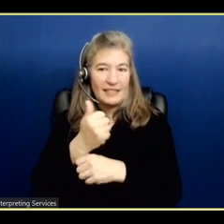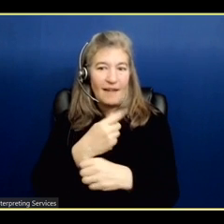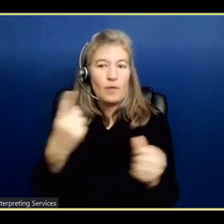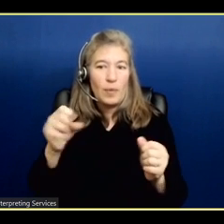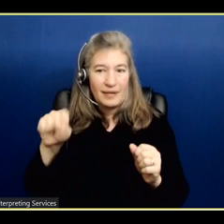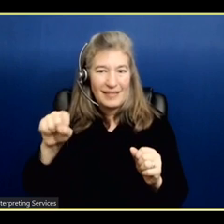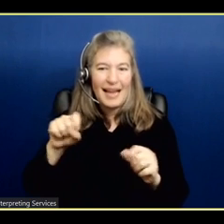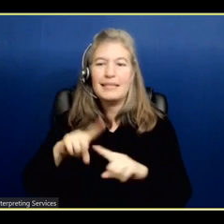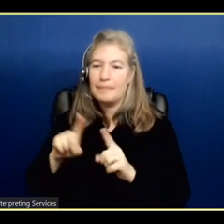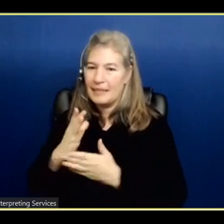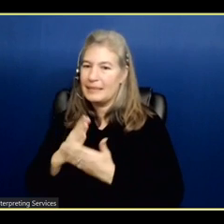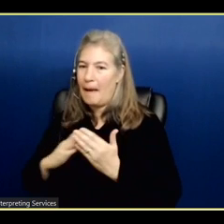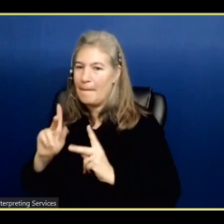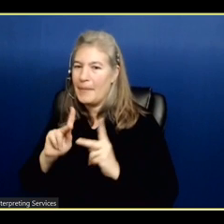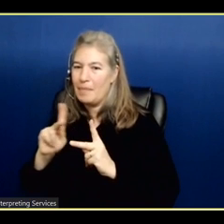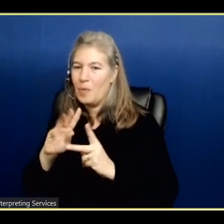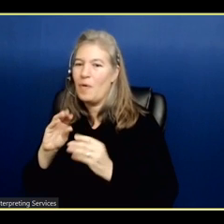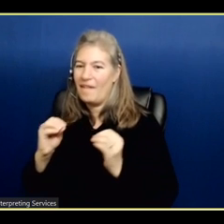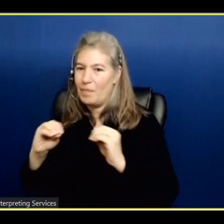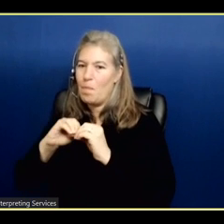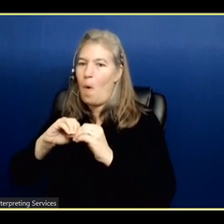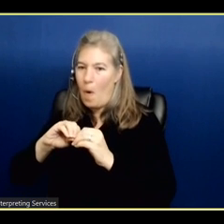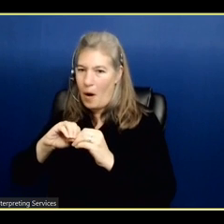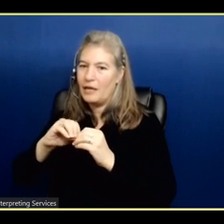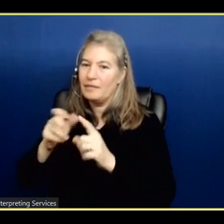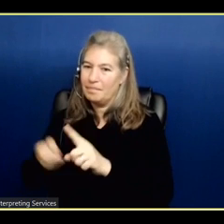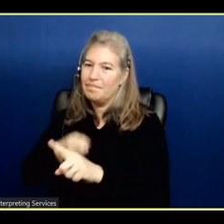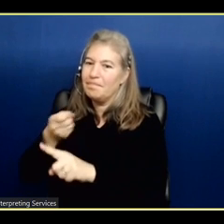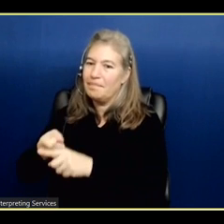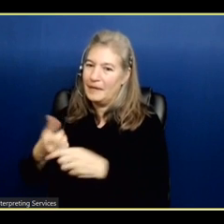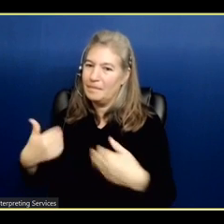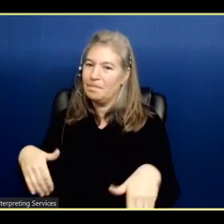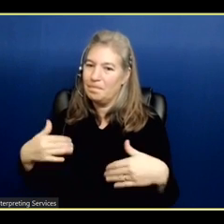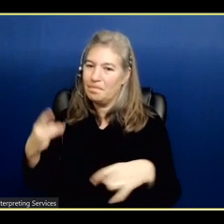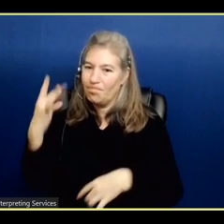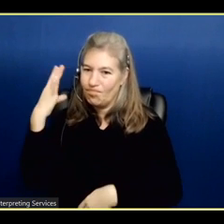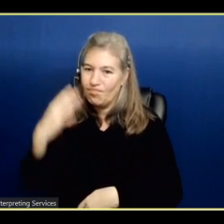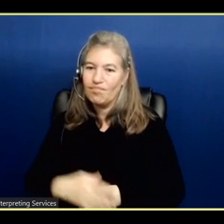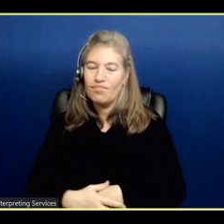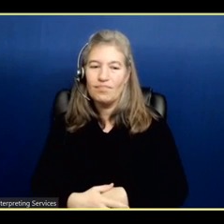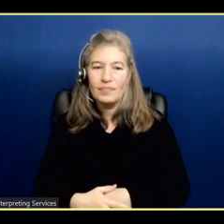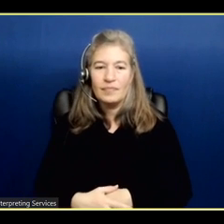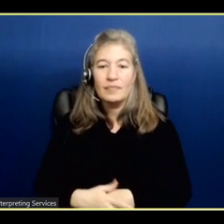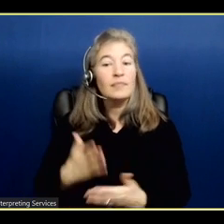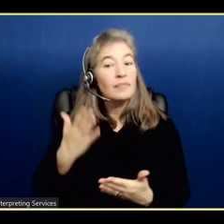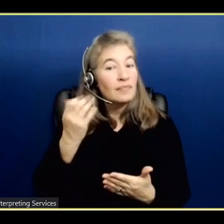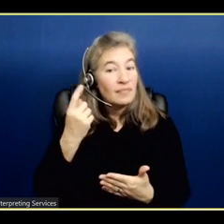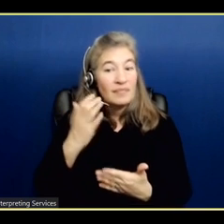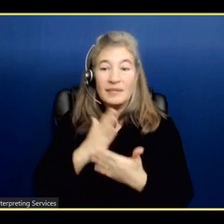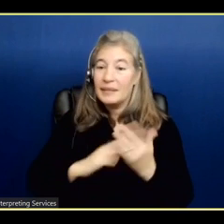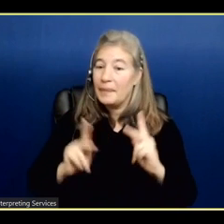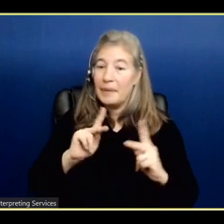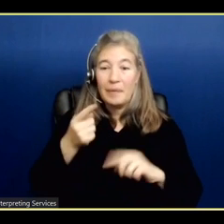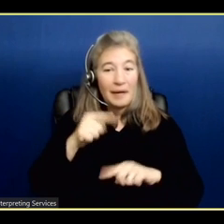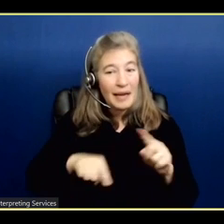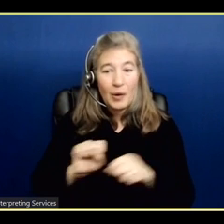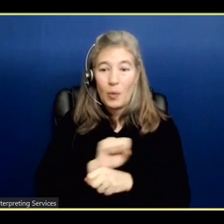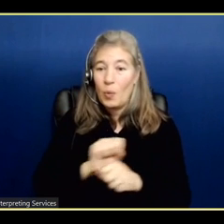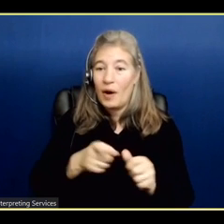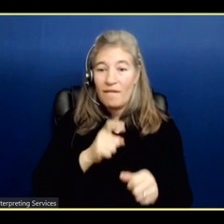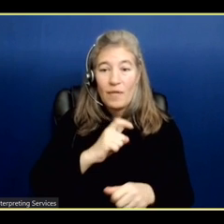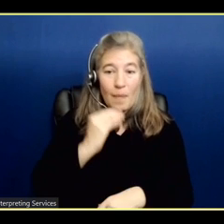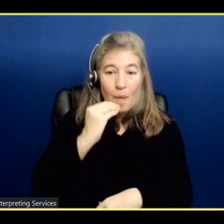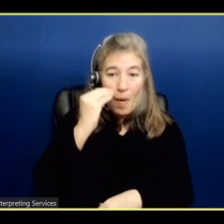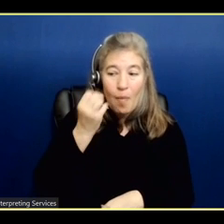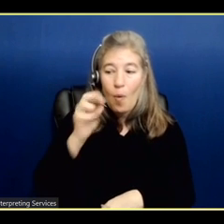rule that went into effect, which is about whether people are using public benefits such as Medicaid. The public charge rule went